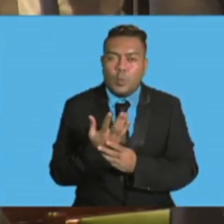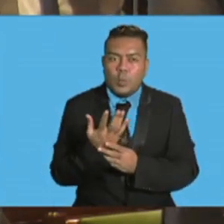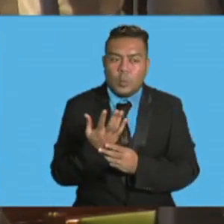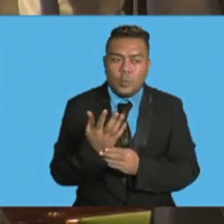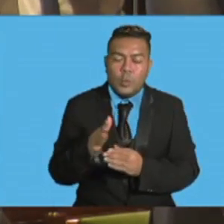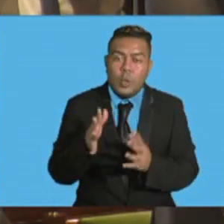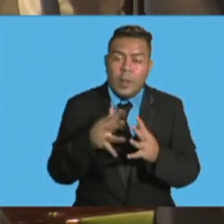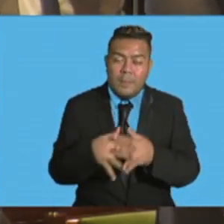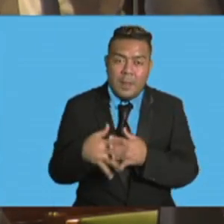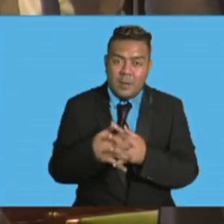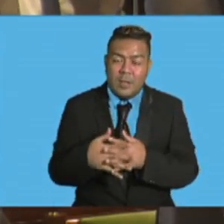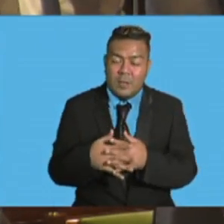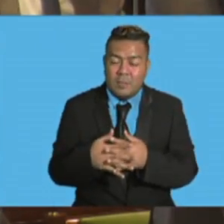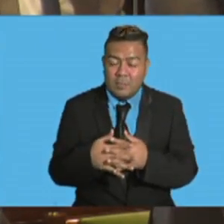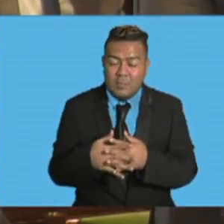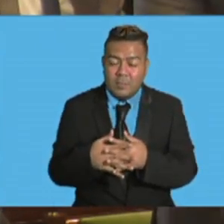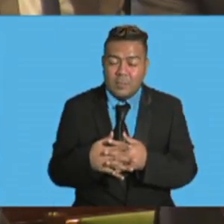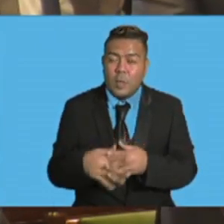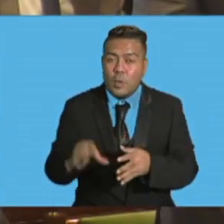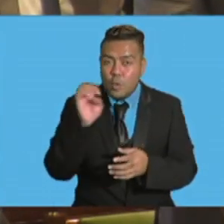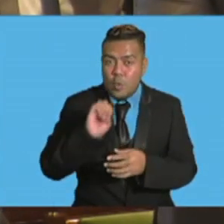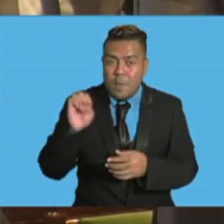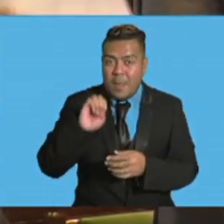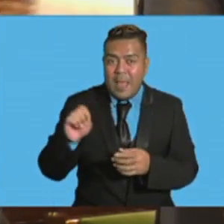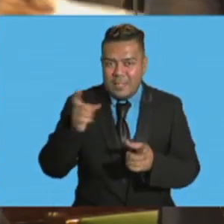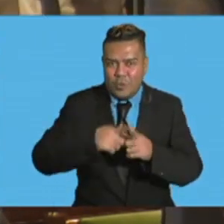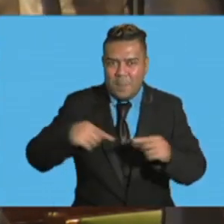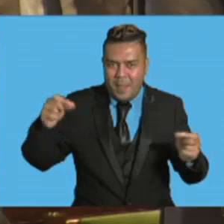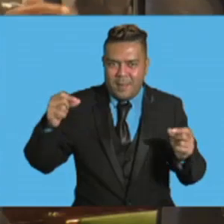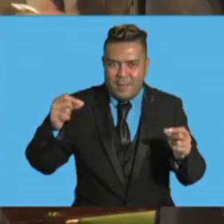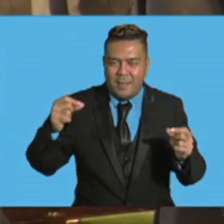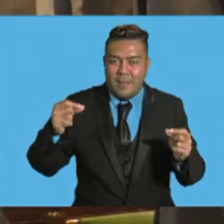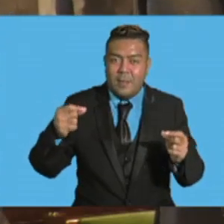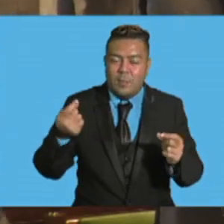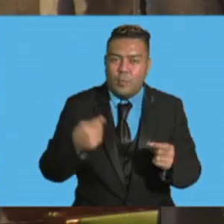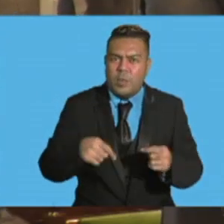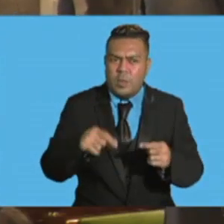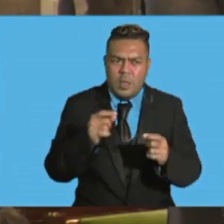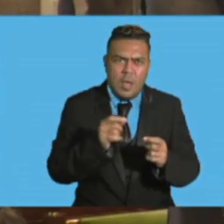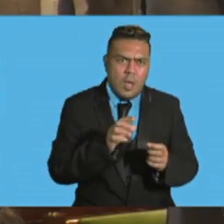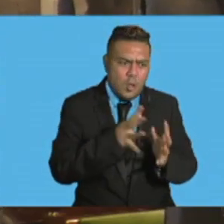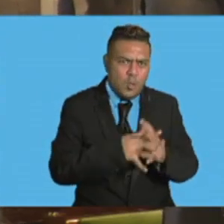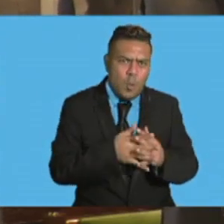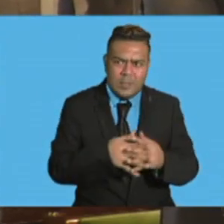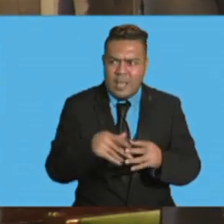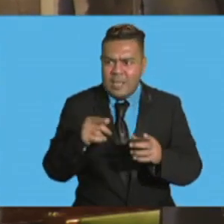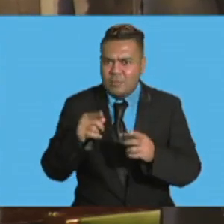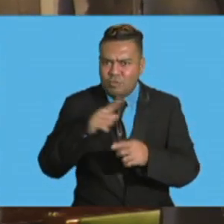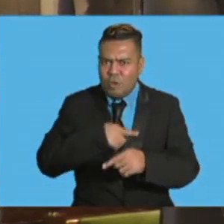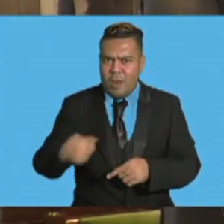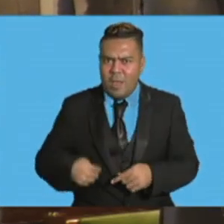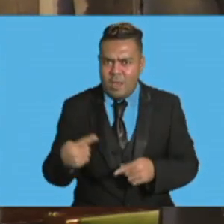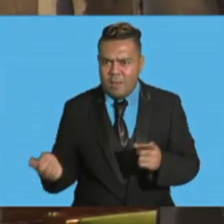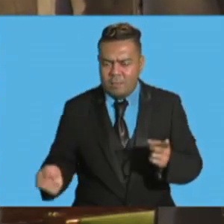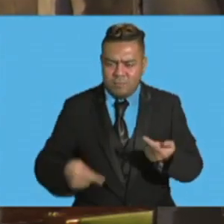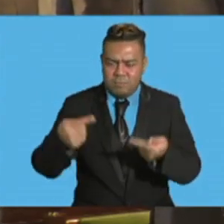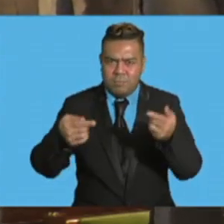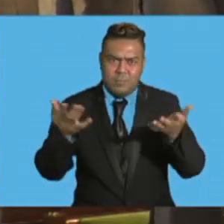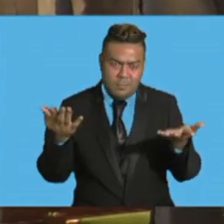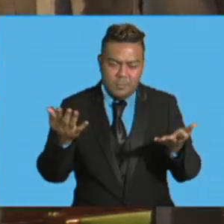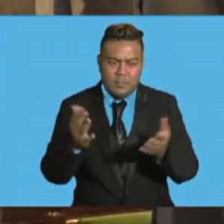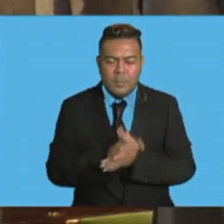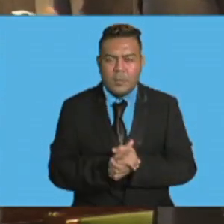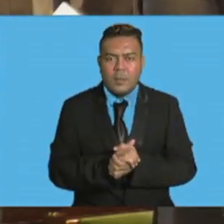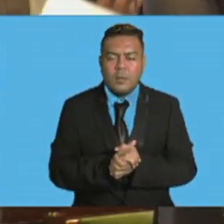the US, Europe, and Japan. Of course, the trade tensions between the US and China uncertainty, enormous level of uncertainty